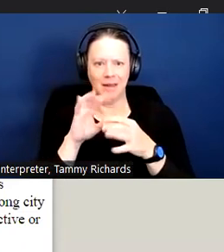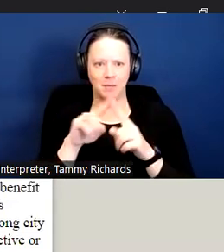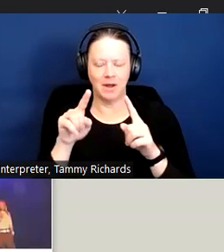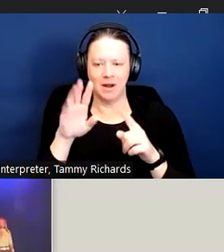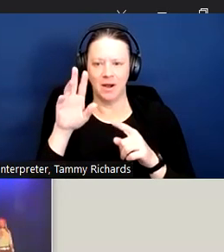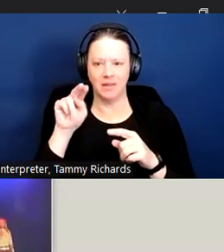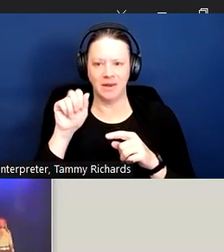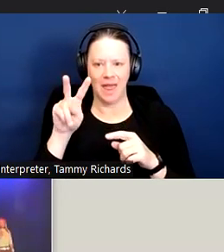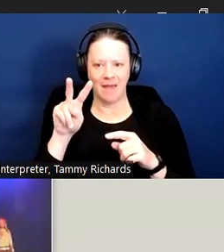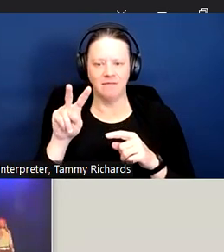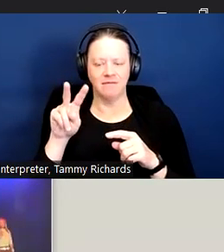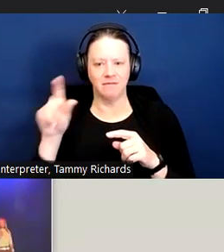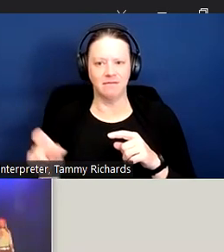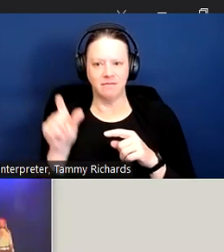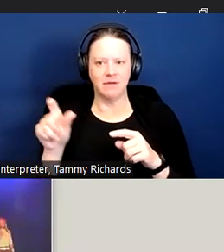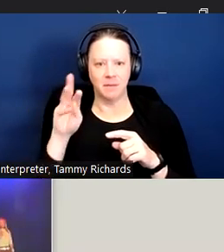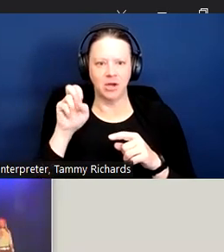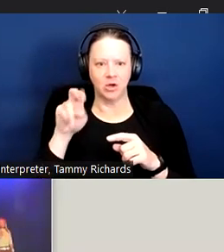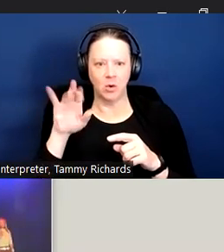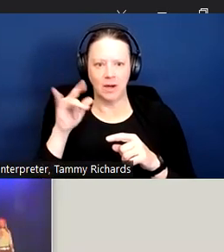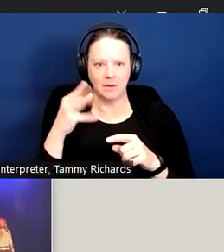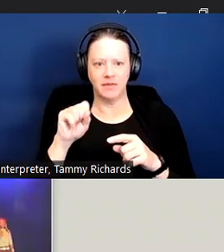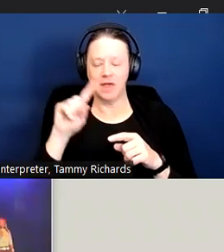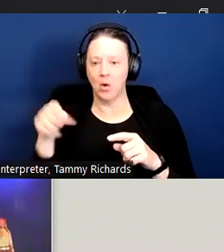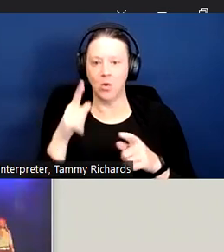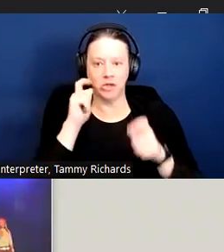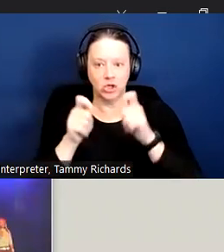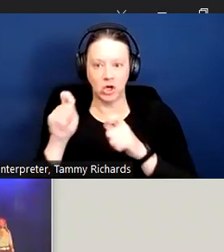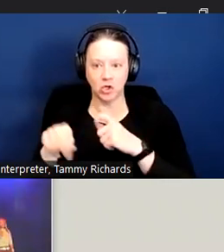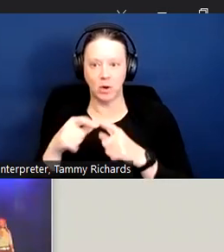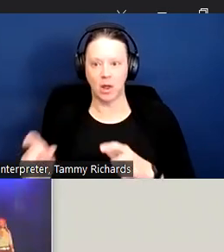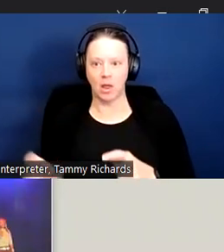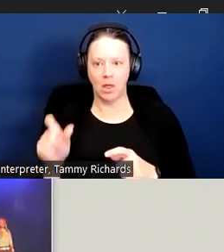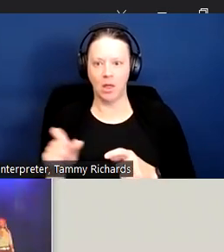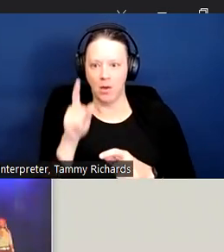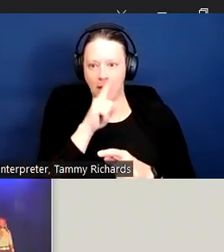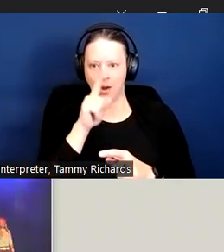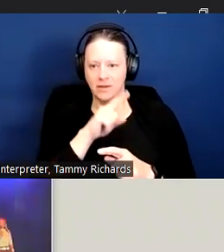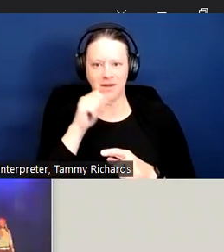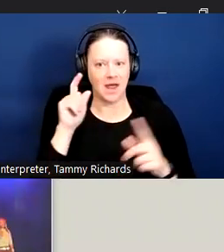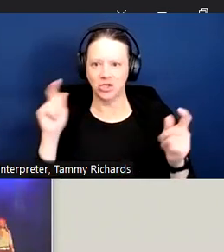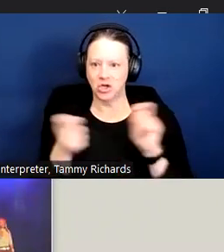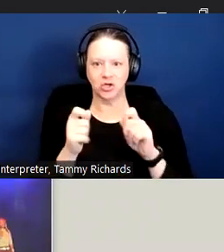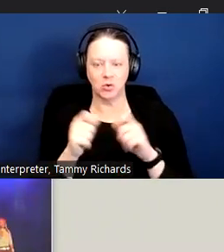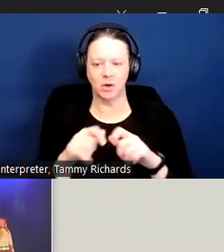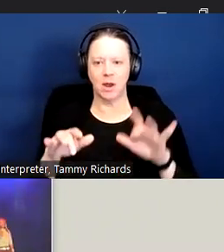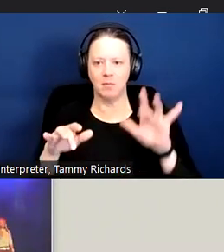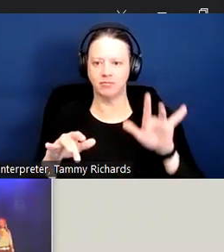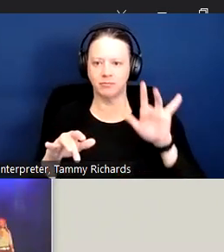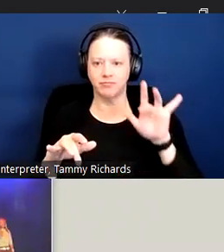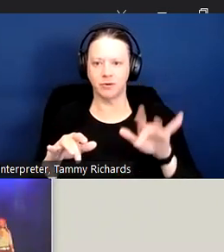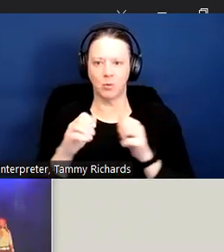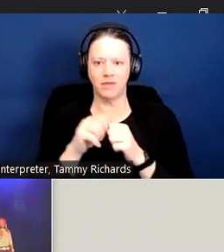menu items here, they only change when I hover over them with the mouse. They didn't change when I'm moving them through them with